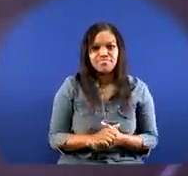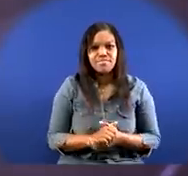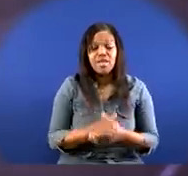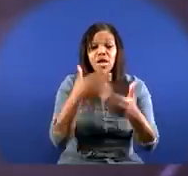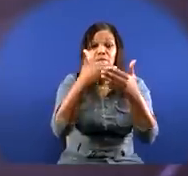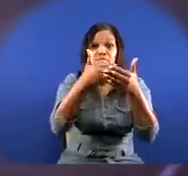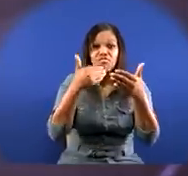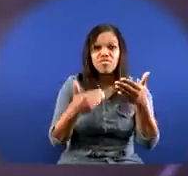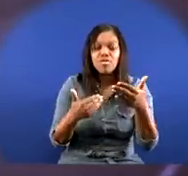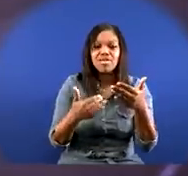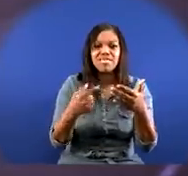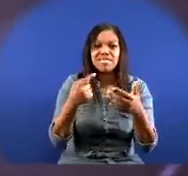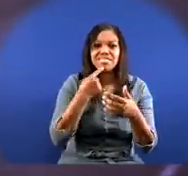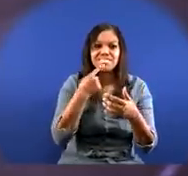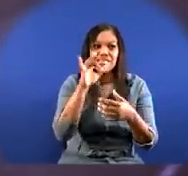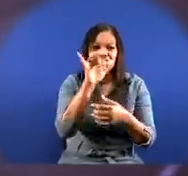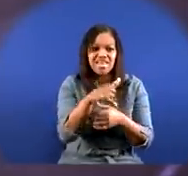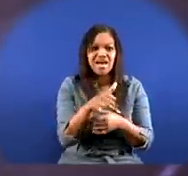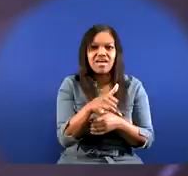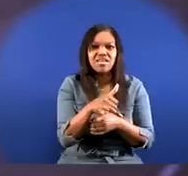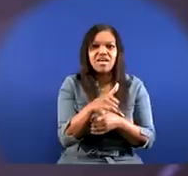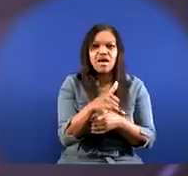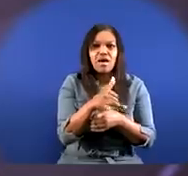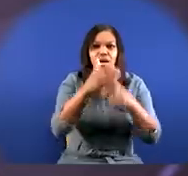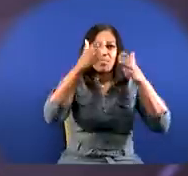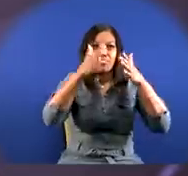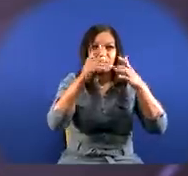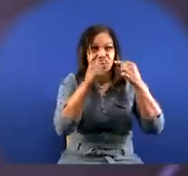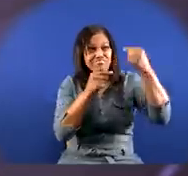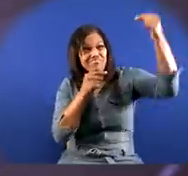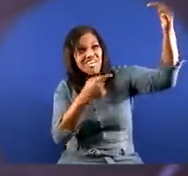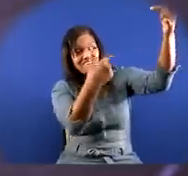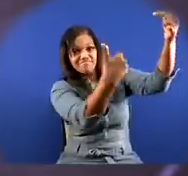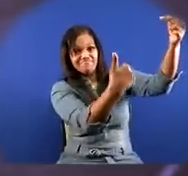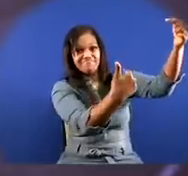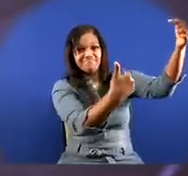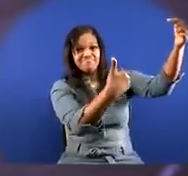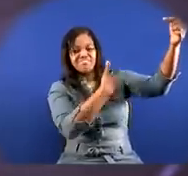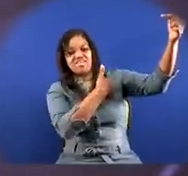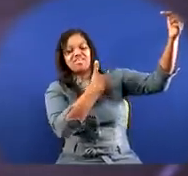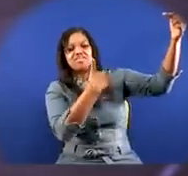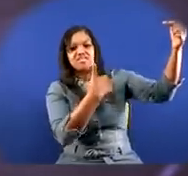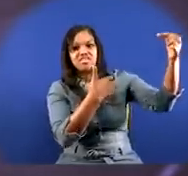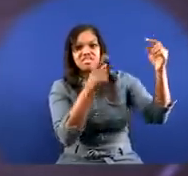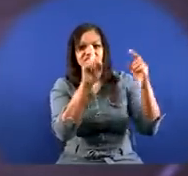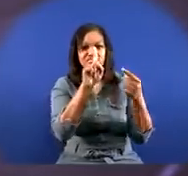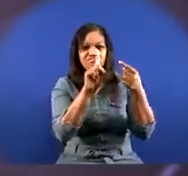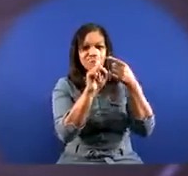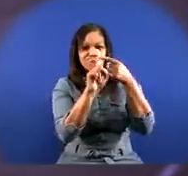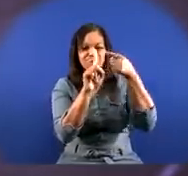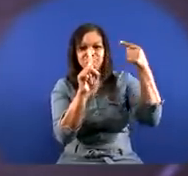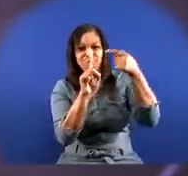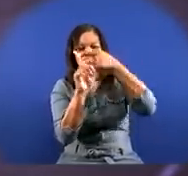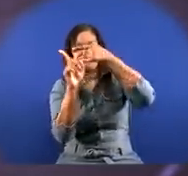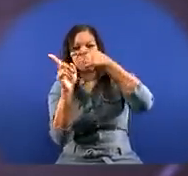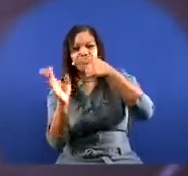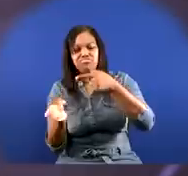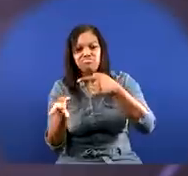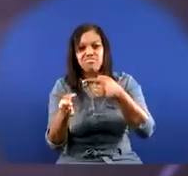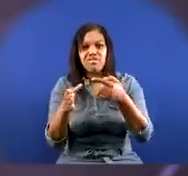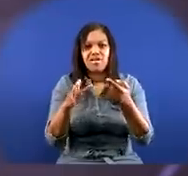And before he could get those words out, the shot rang out. And Samuel Kiles was taking Dr. King to his